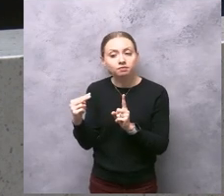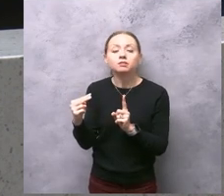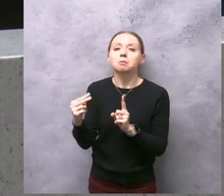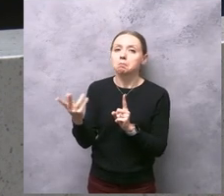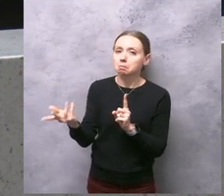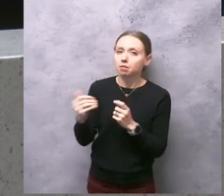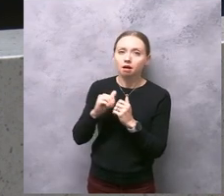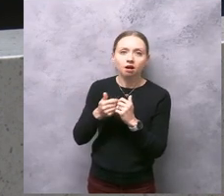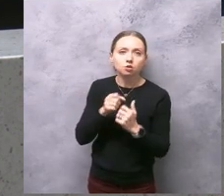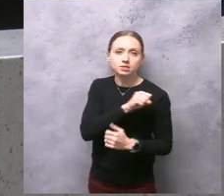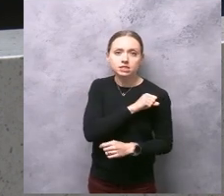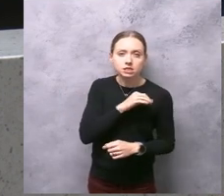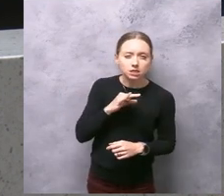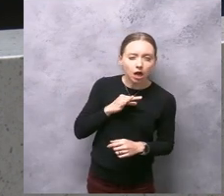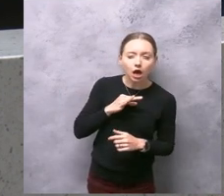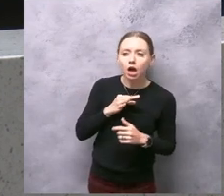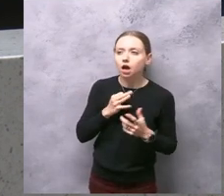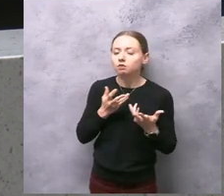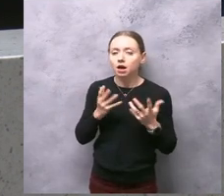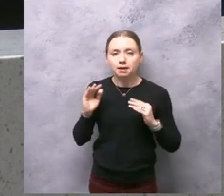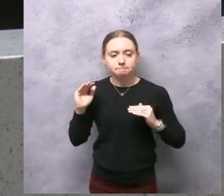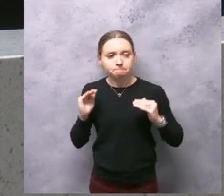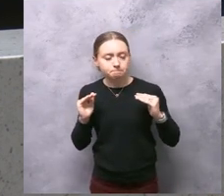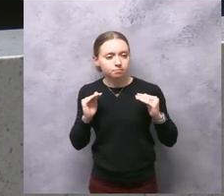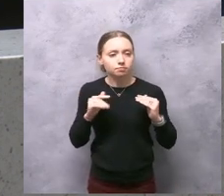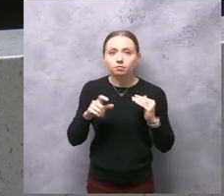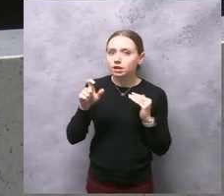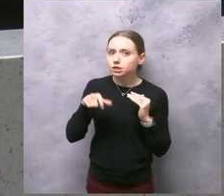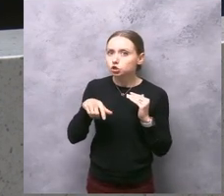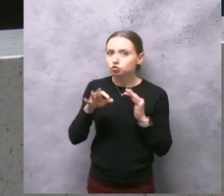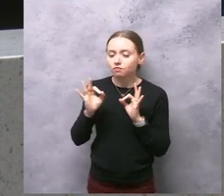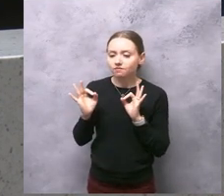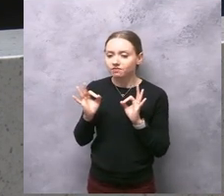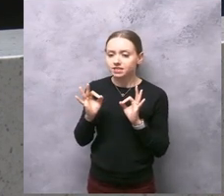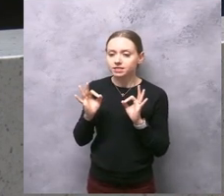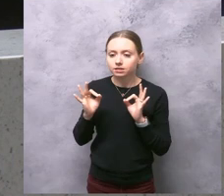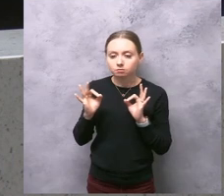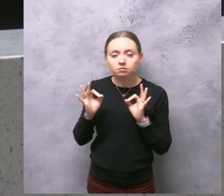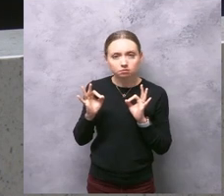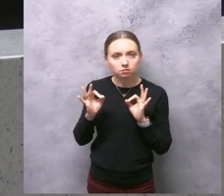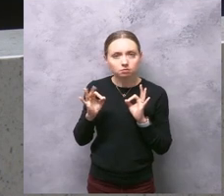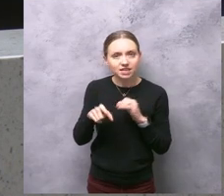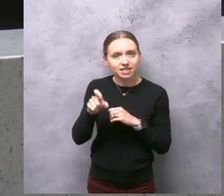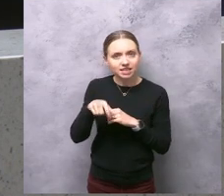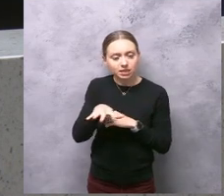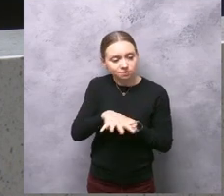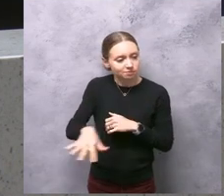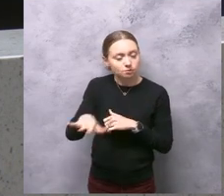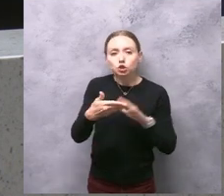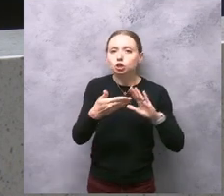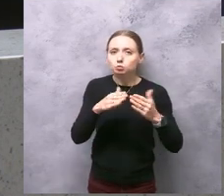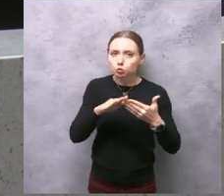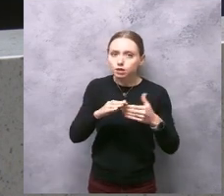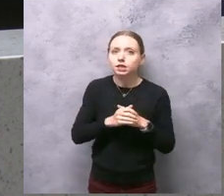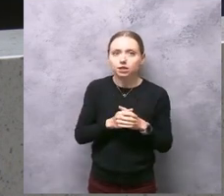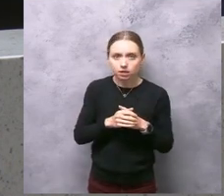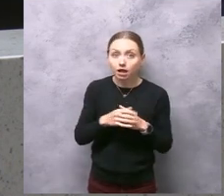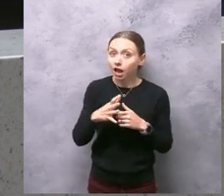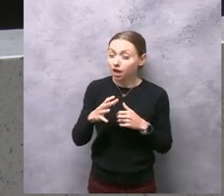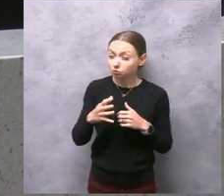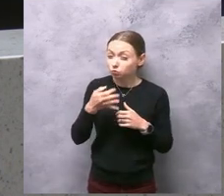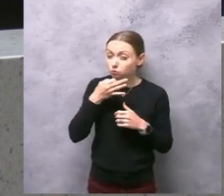how the staff and the balance of the staff needs to fit the needs of the community and what to think about as we go through our coming budget